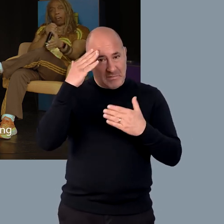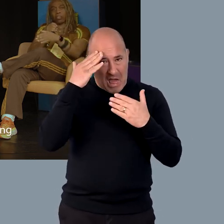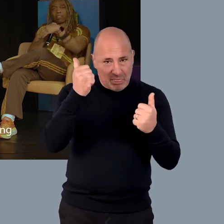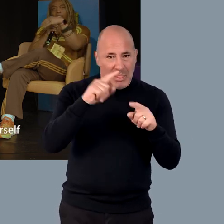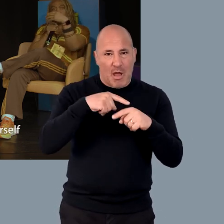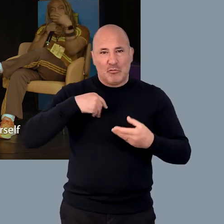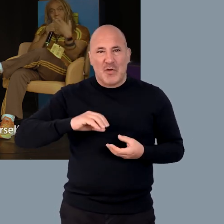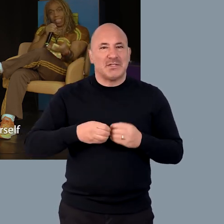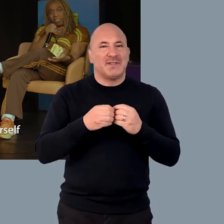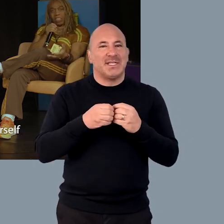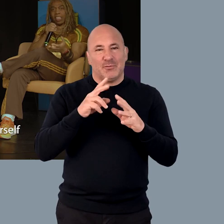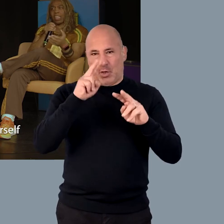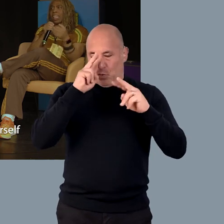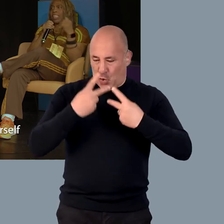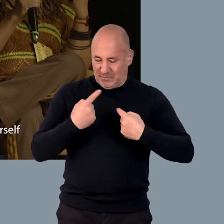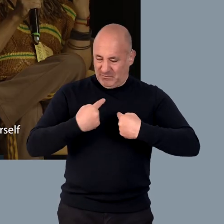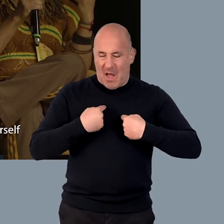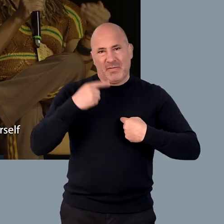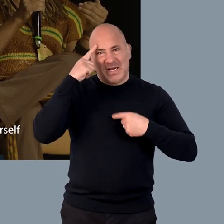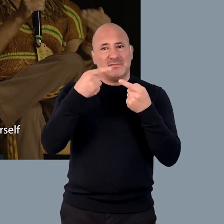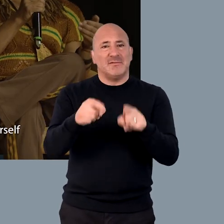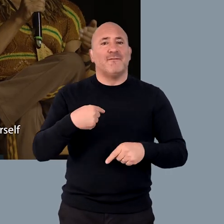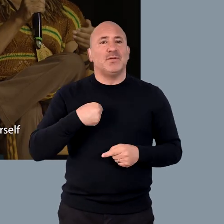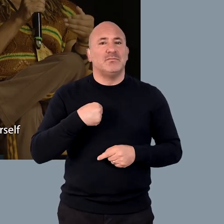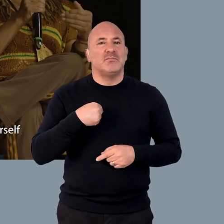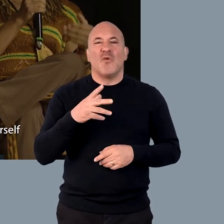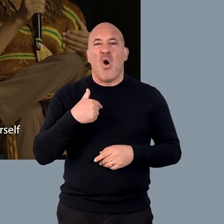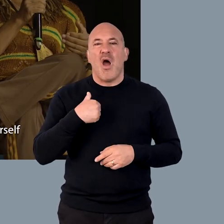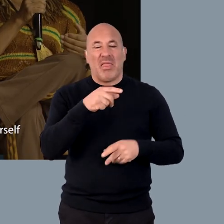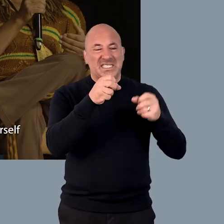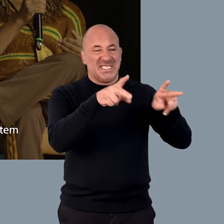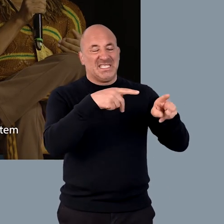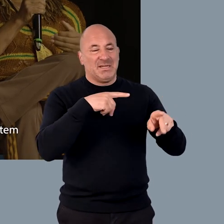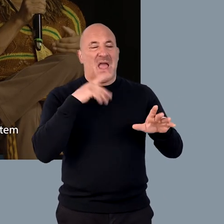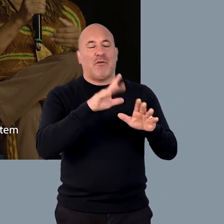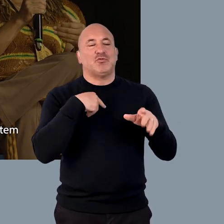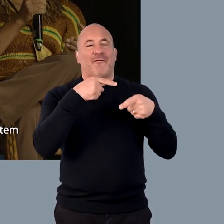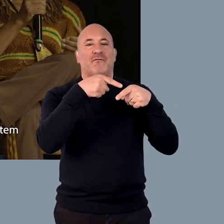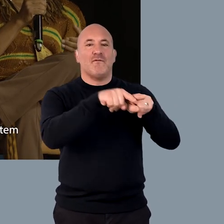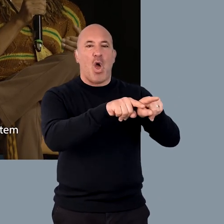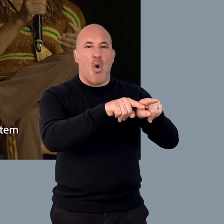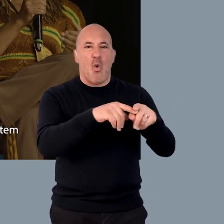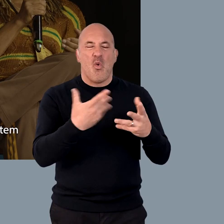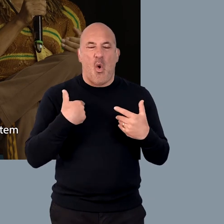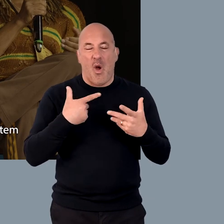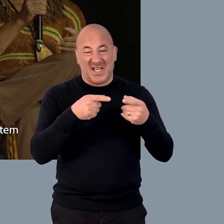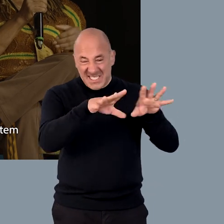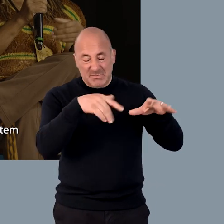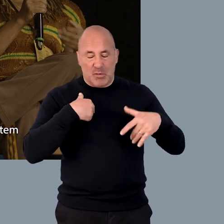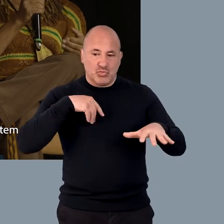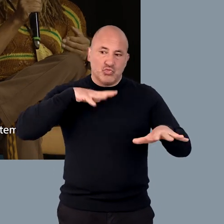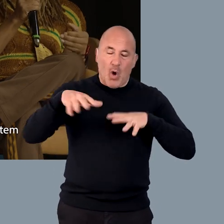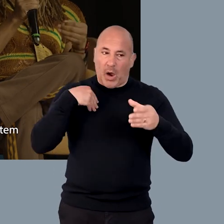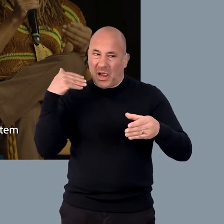mental health and for our creativity Is to think about yourself in a different way rather than someone who's failing at a system